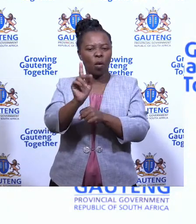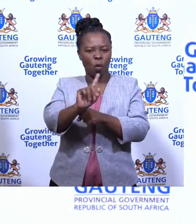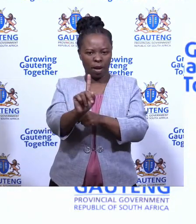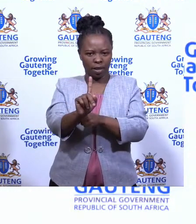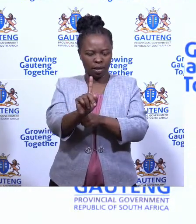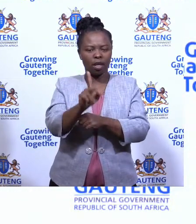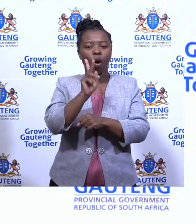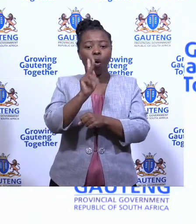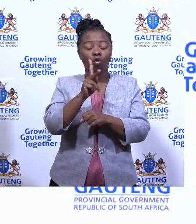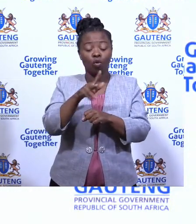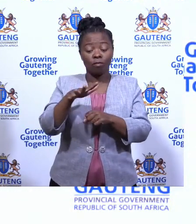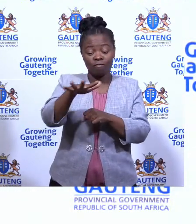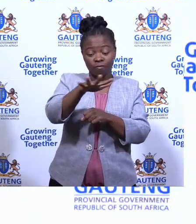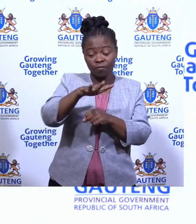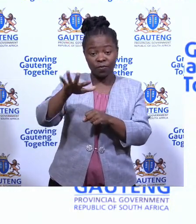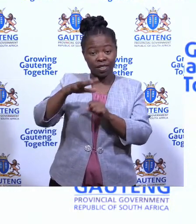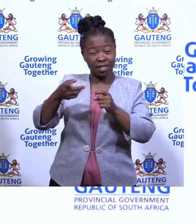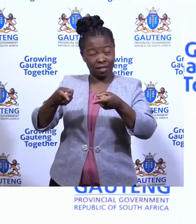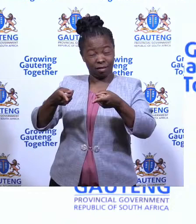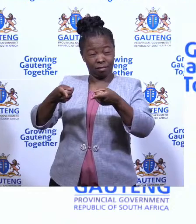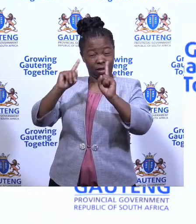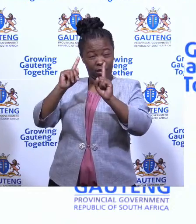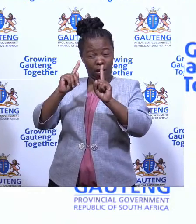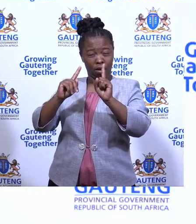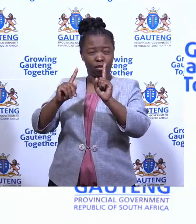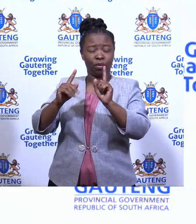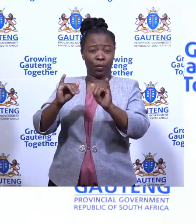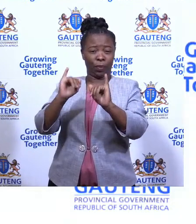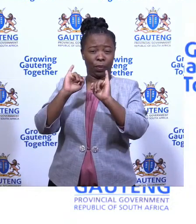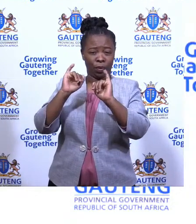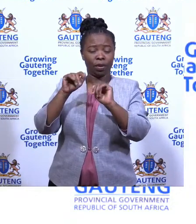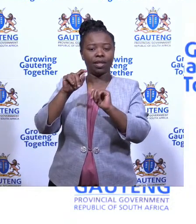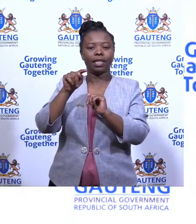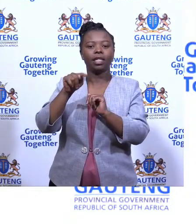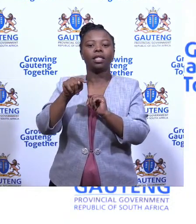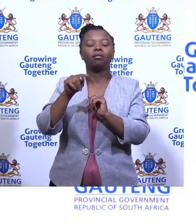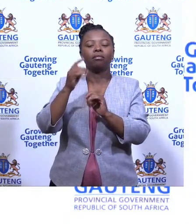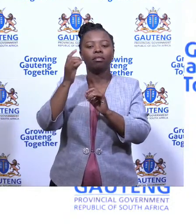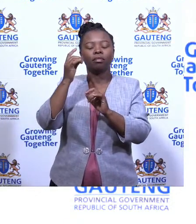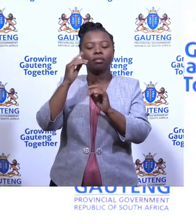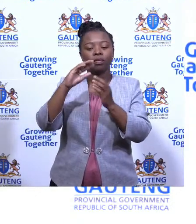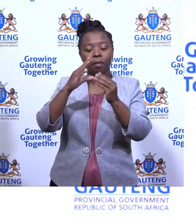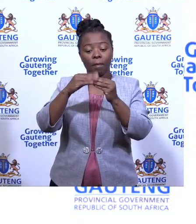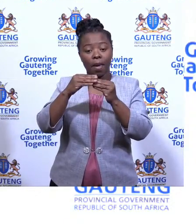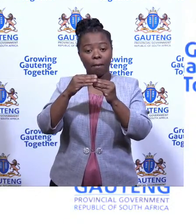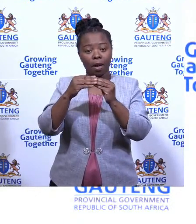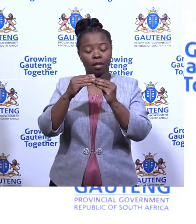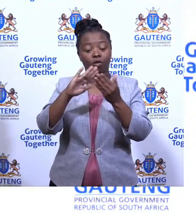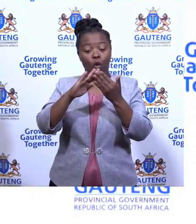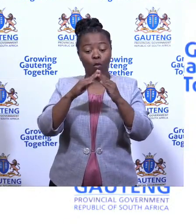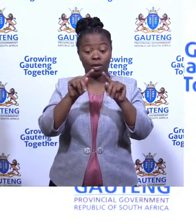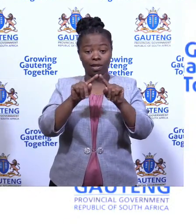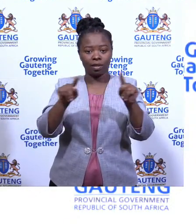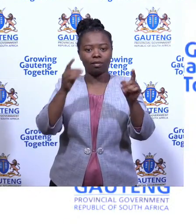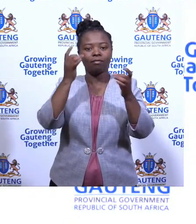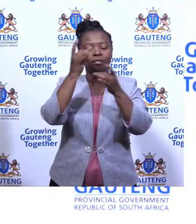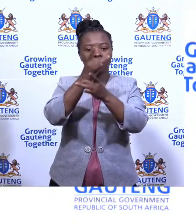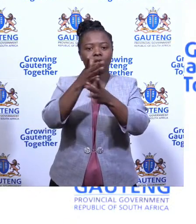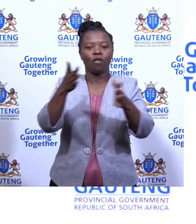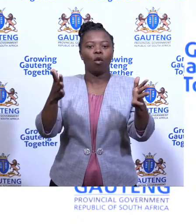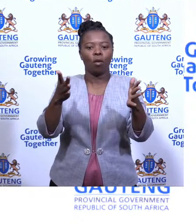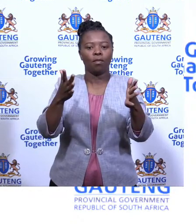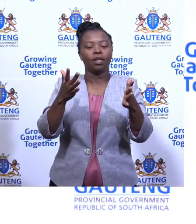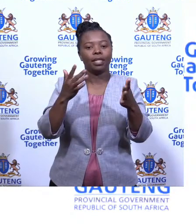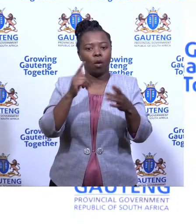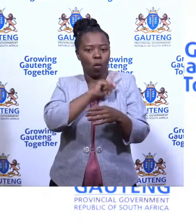have hotspots that are hitting the roof, we want to inform members of those communities so they can take